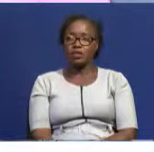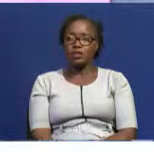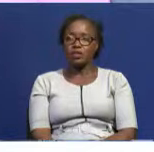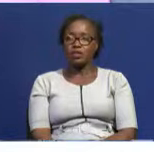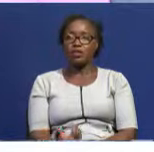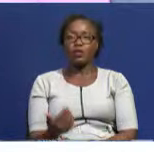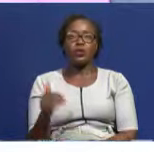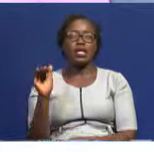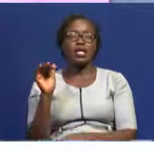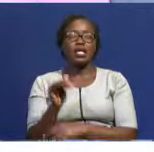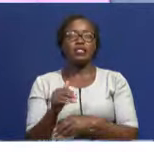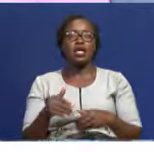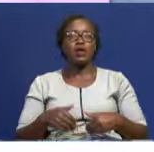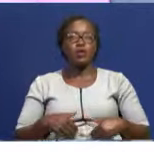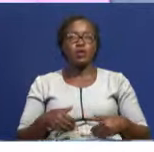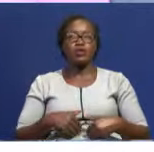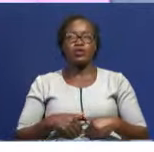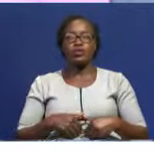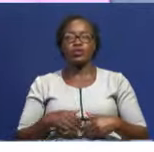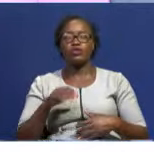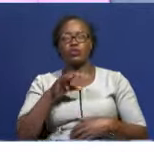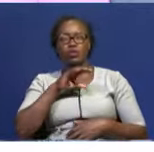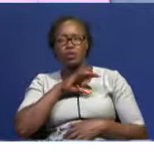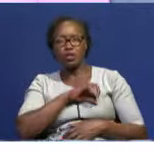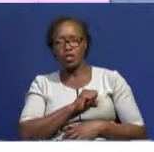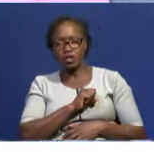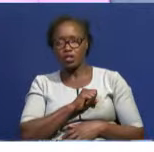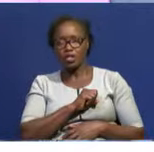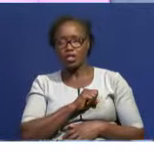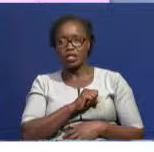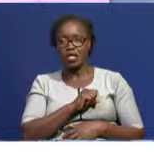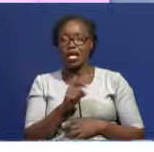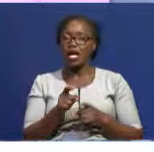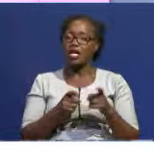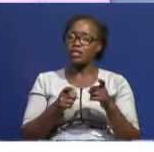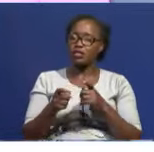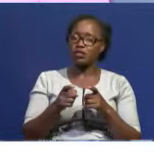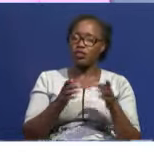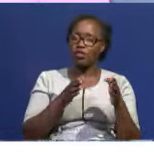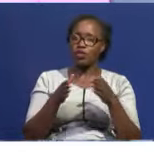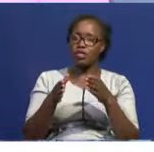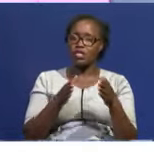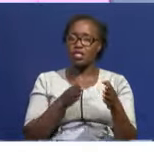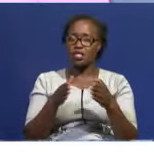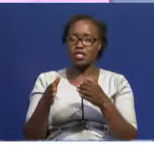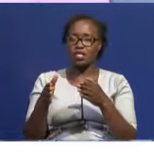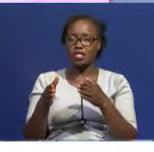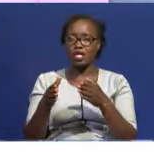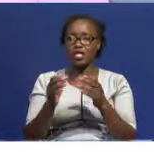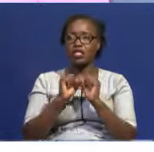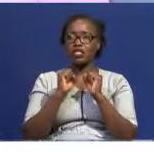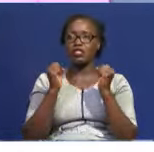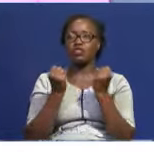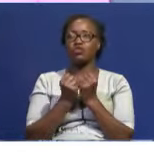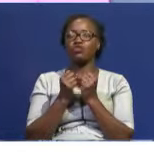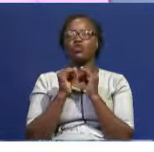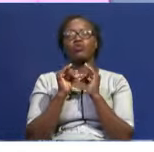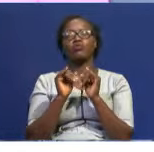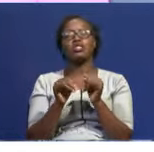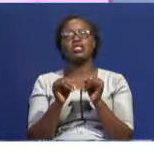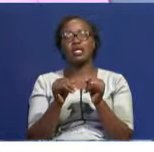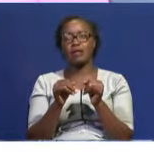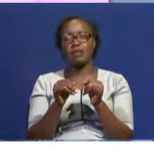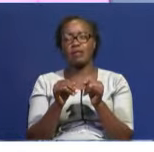We urge our youth to exercise sobriety and restraint on the street and social media